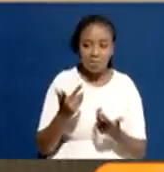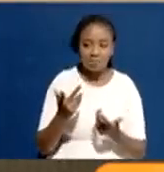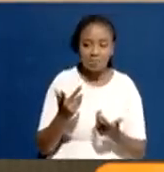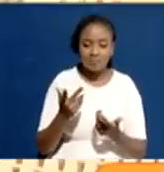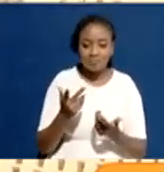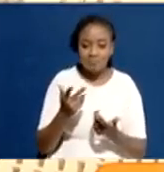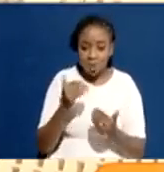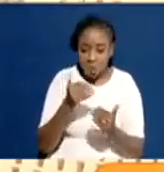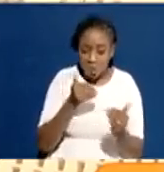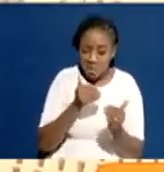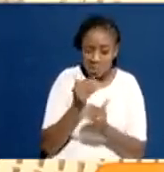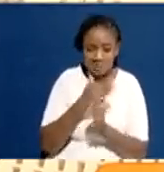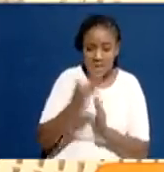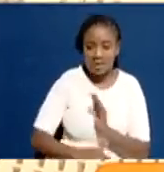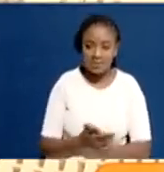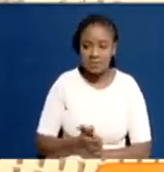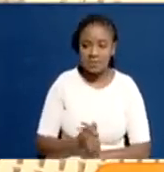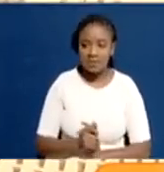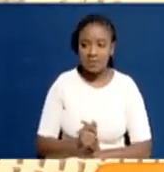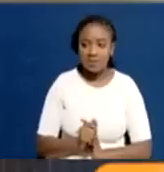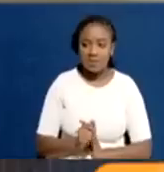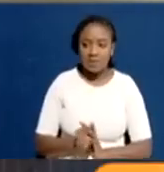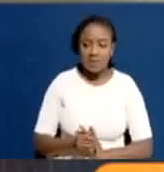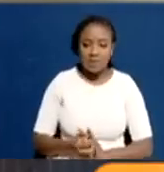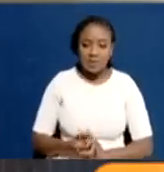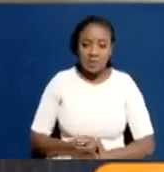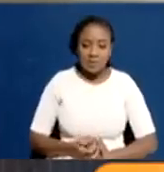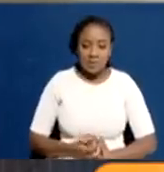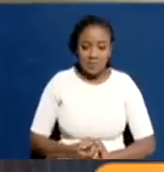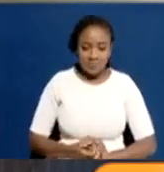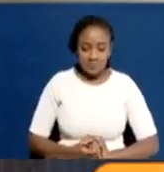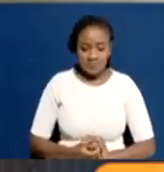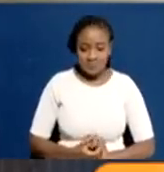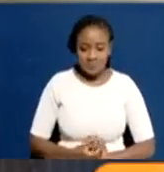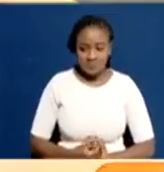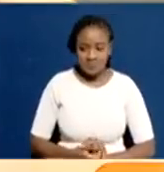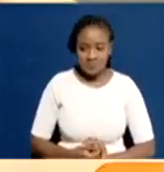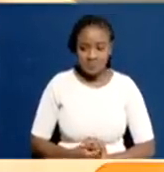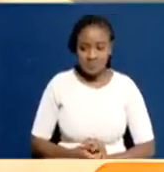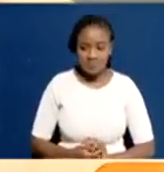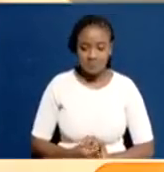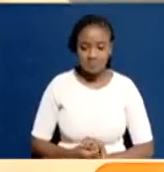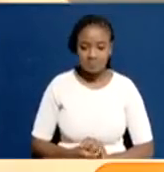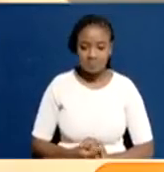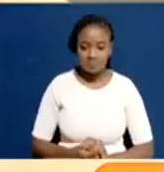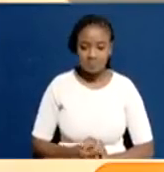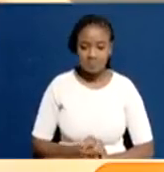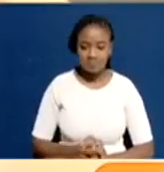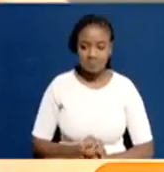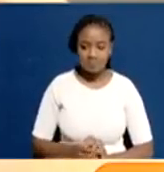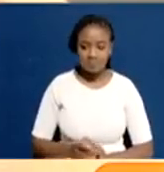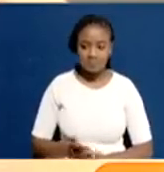penultimate stage. The Marketing Society of Kenya, Petroleum Outlets Association, and Kenya Airlines